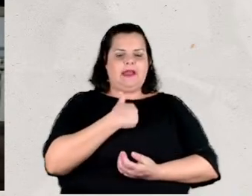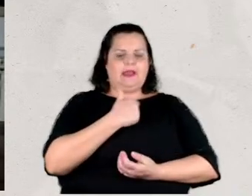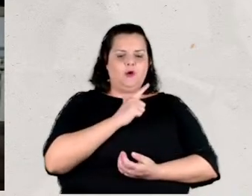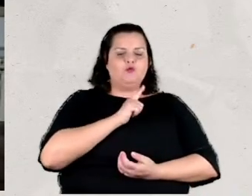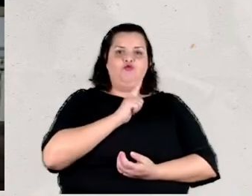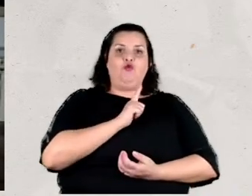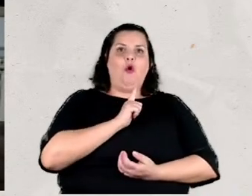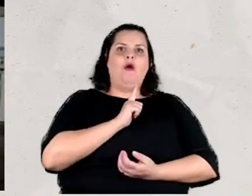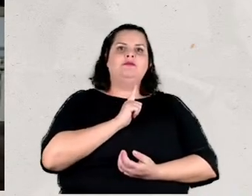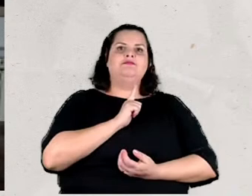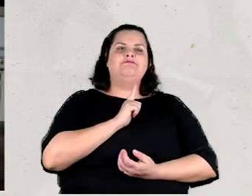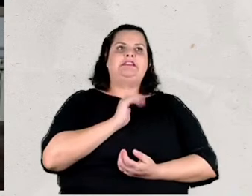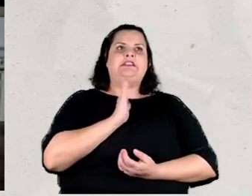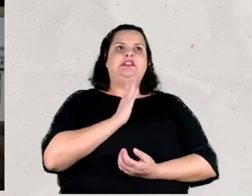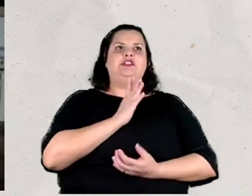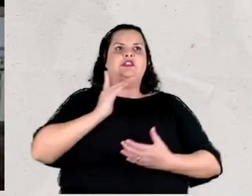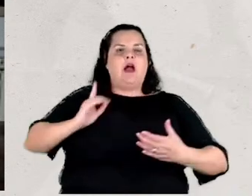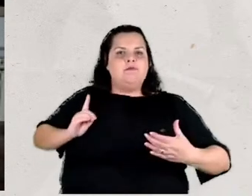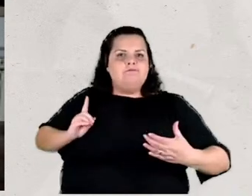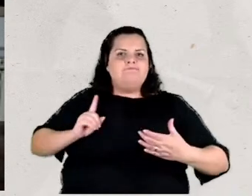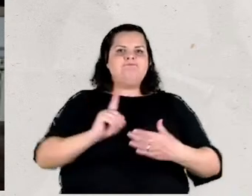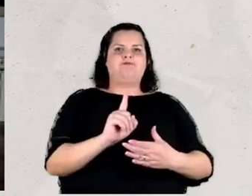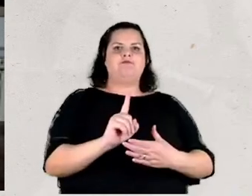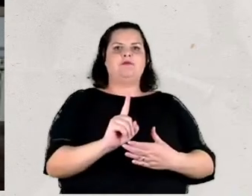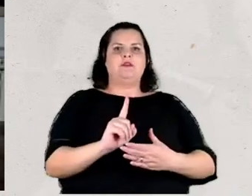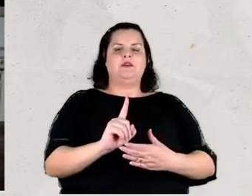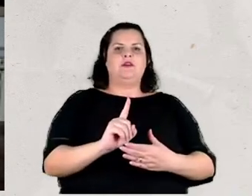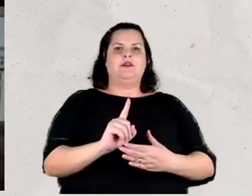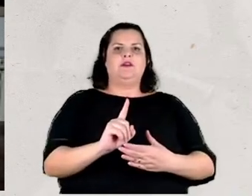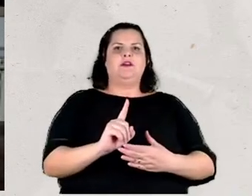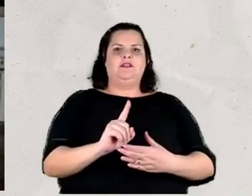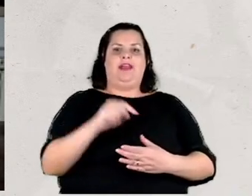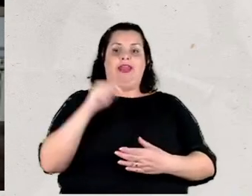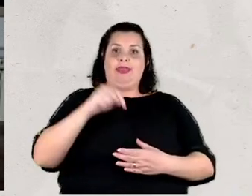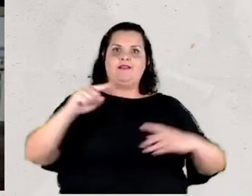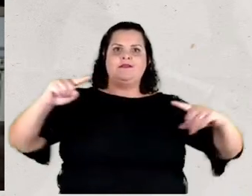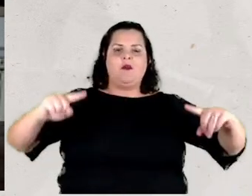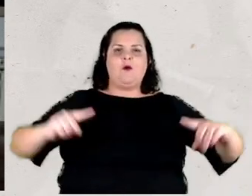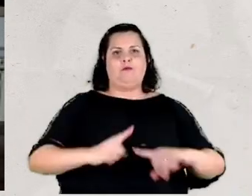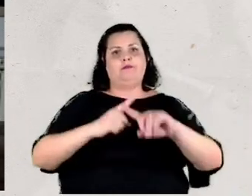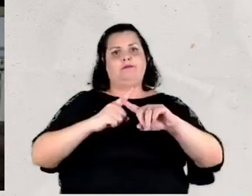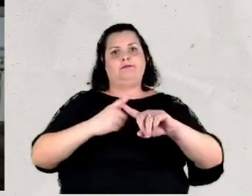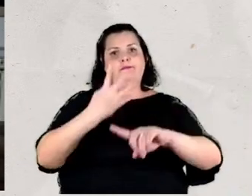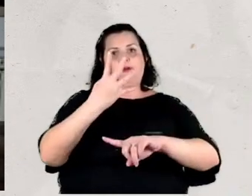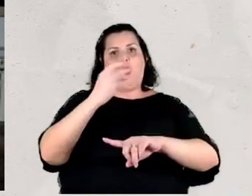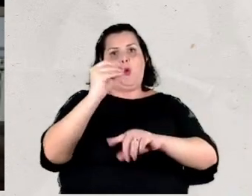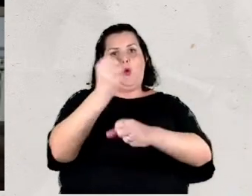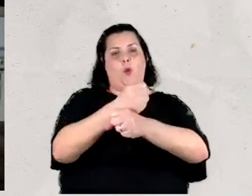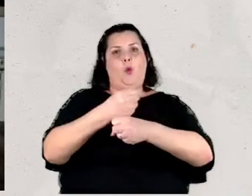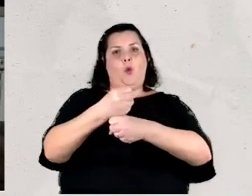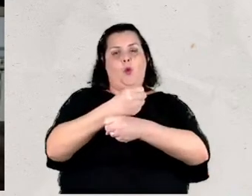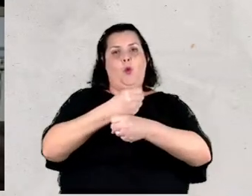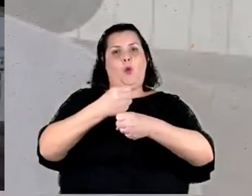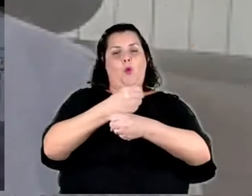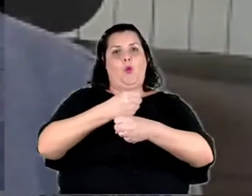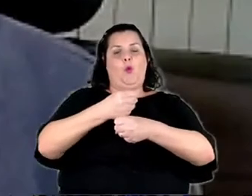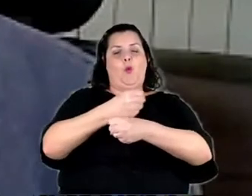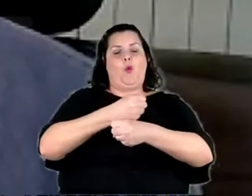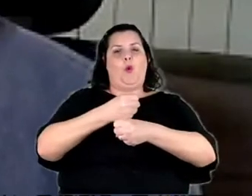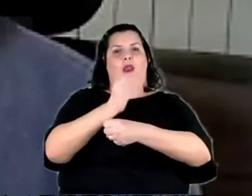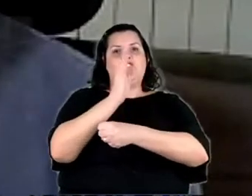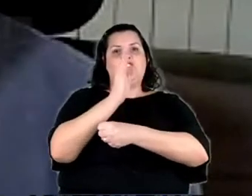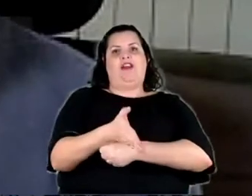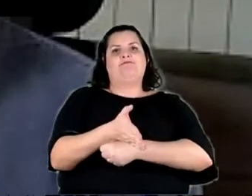40th anniversary of my moving to Israel. It was 1982. And I worked as a